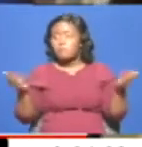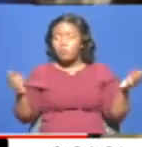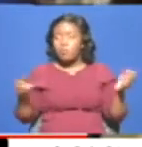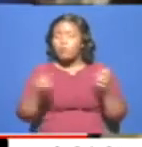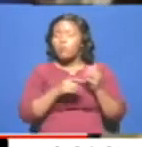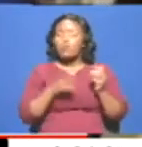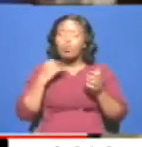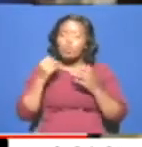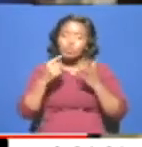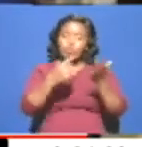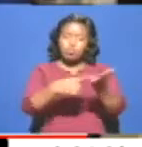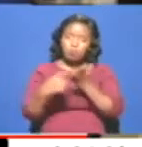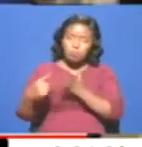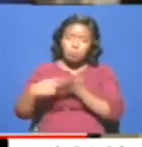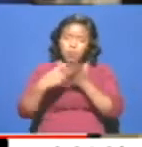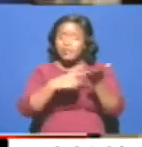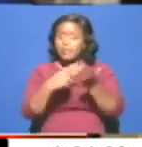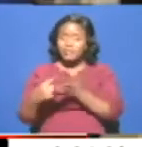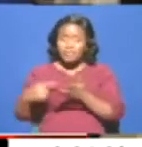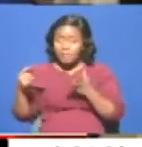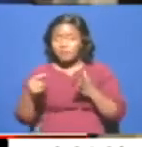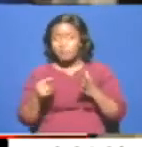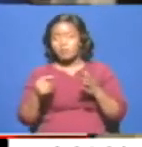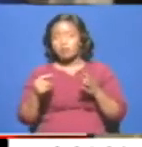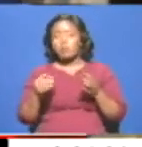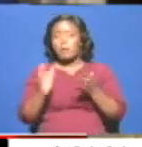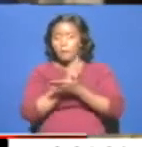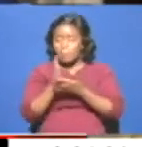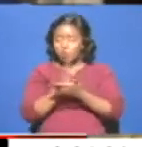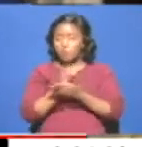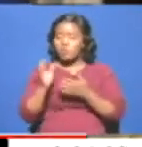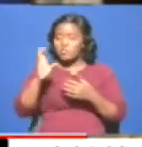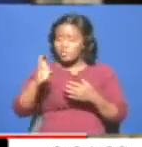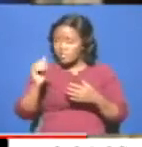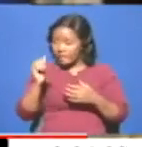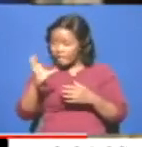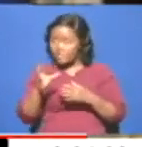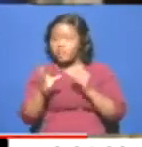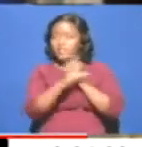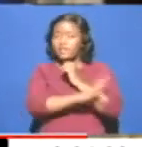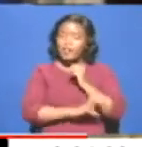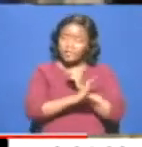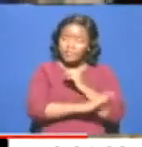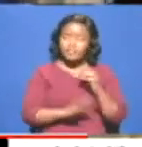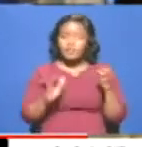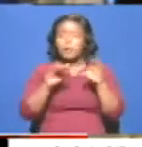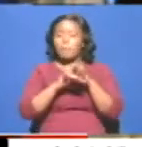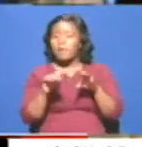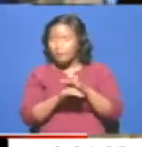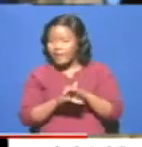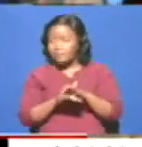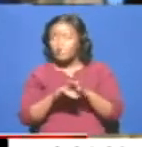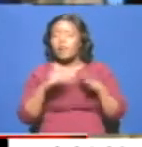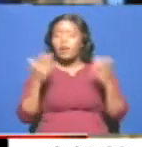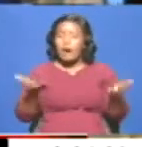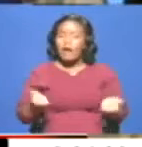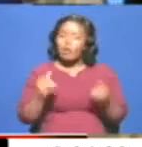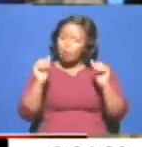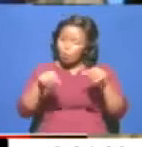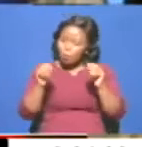discussing internally in the East African community, but also with the development partners, how we can develop